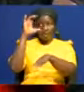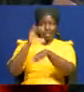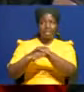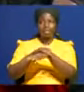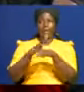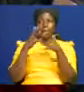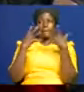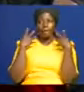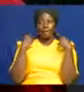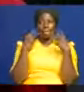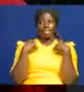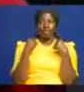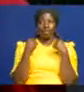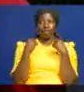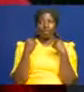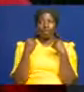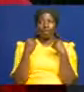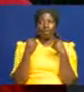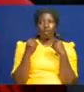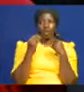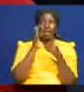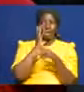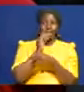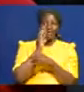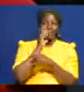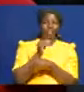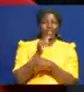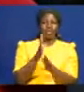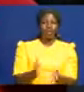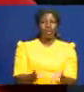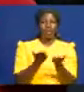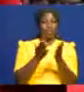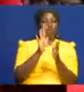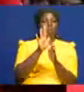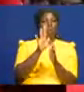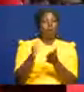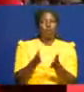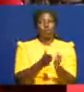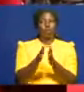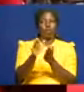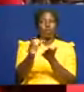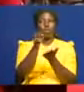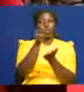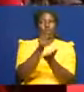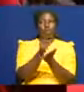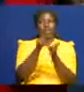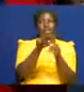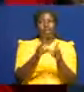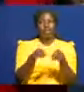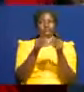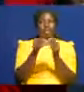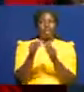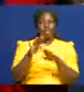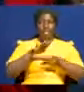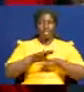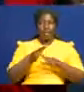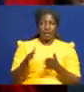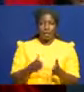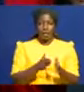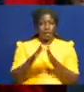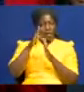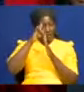thus enhancing their employability. Beyond that, it also presents ample opportunities for networking